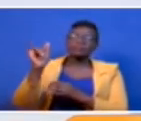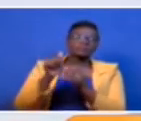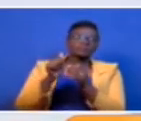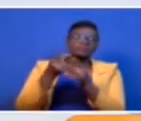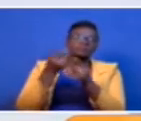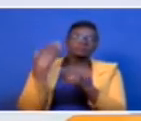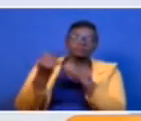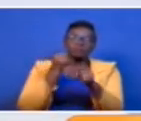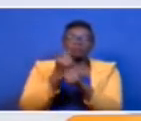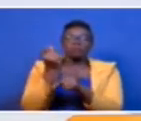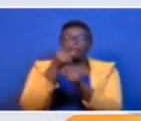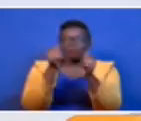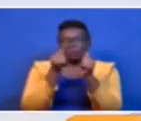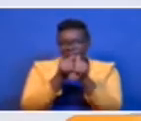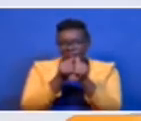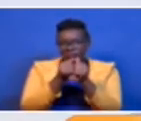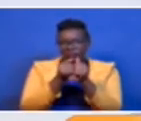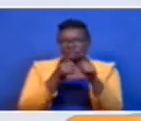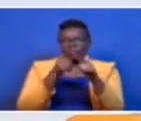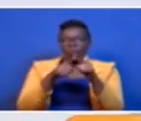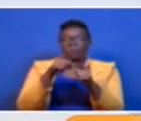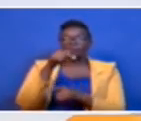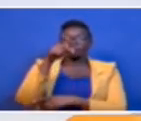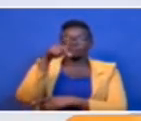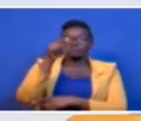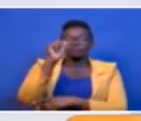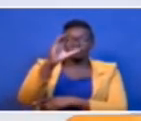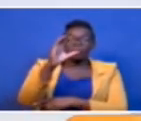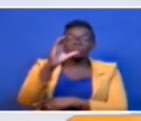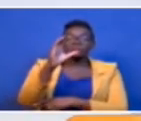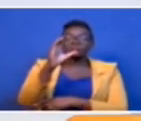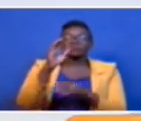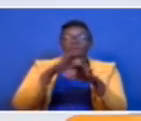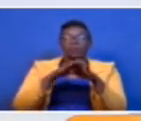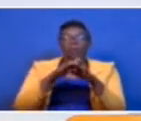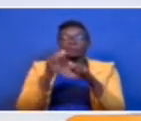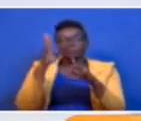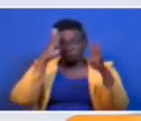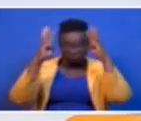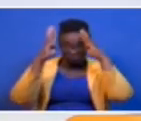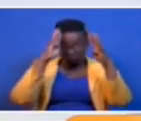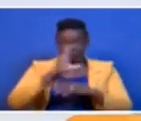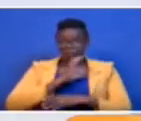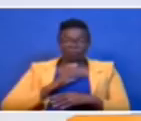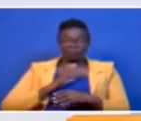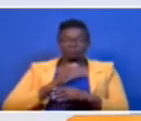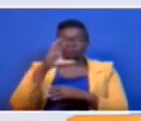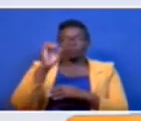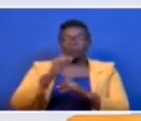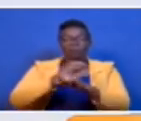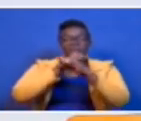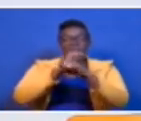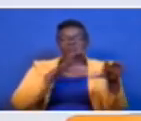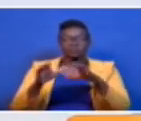Now appearing before a parliamentary committee on communication, information and innovation, the CEO defended the firm's market leadership